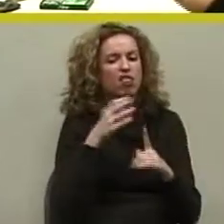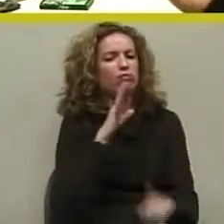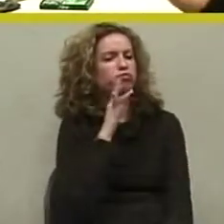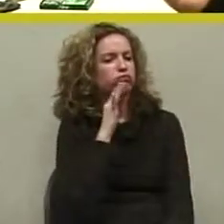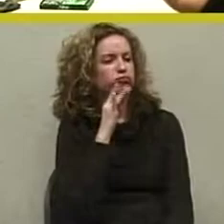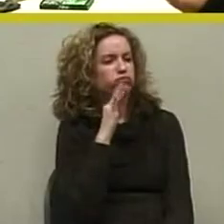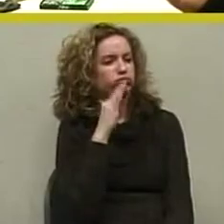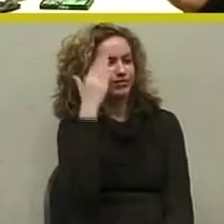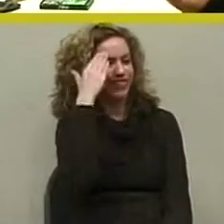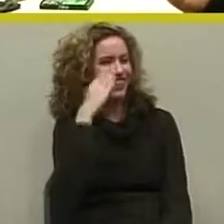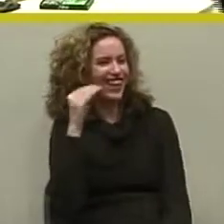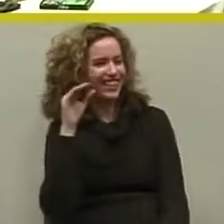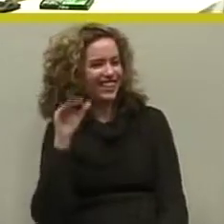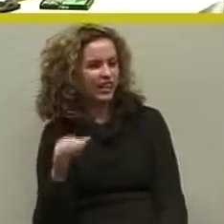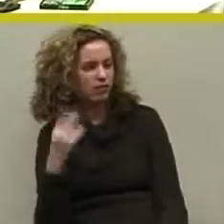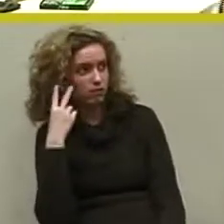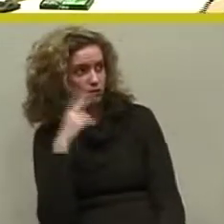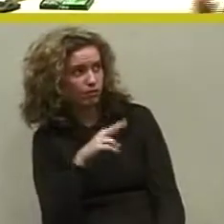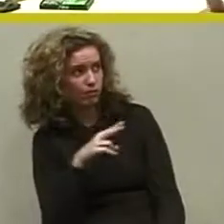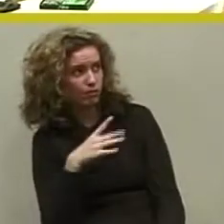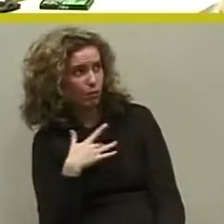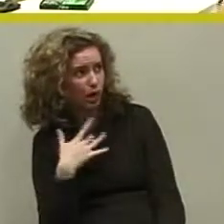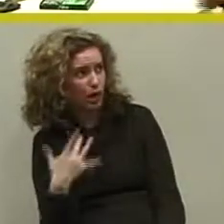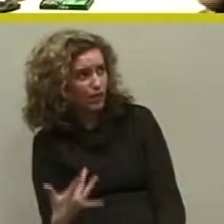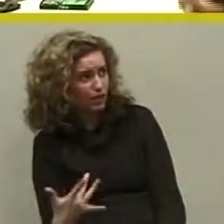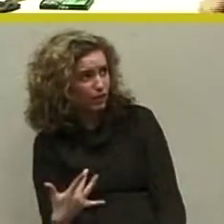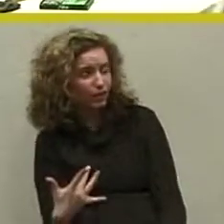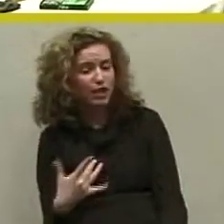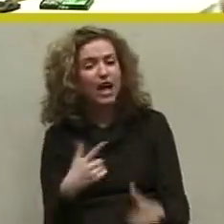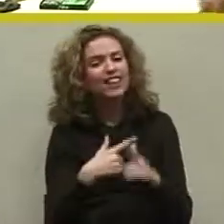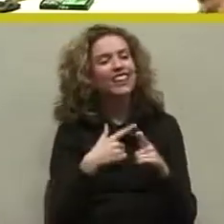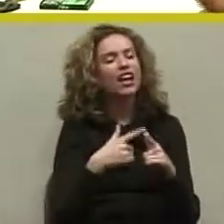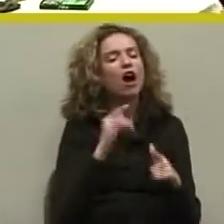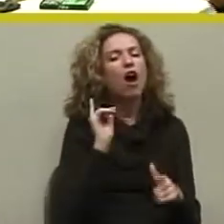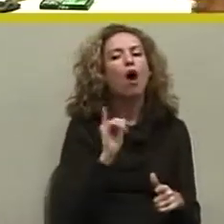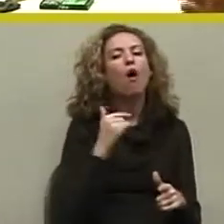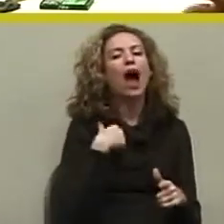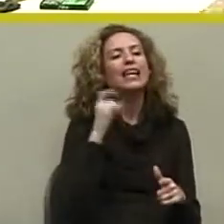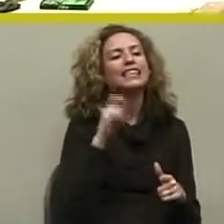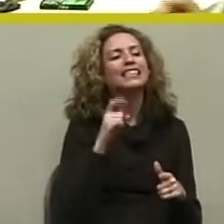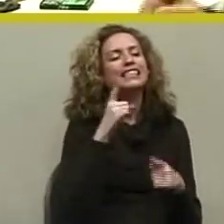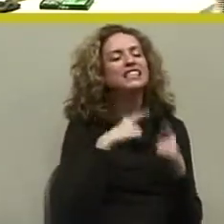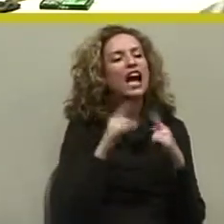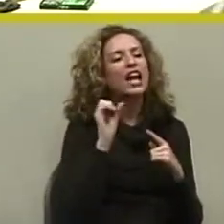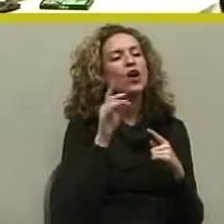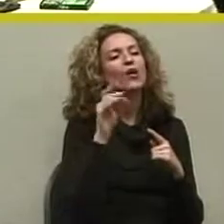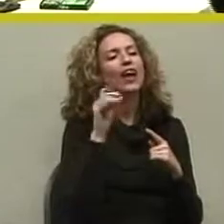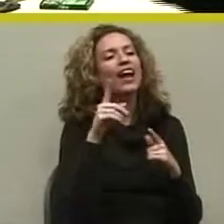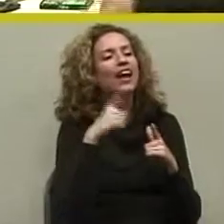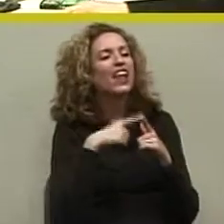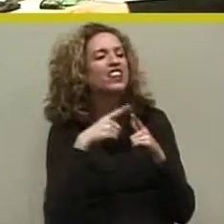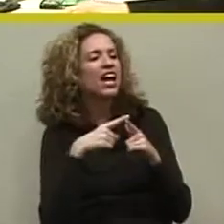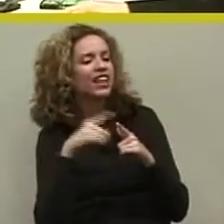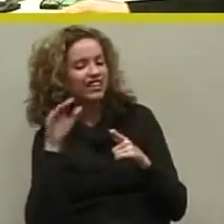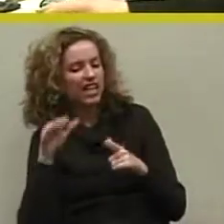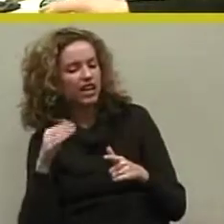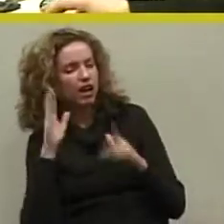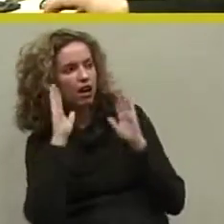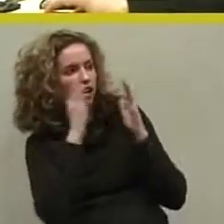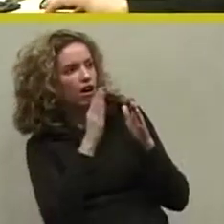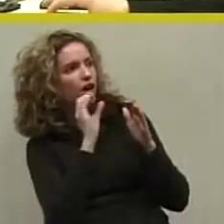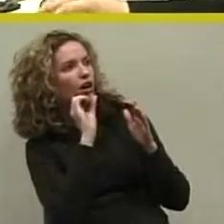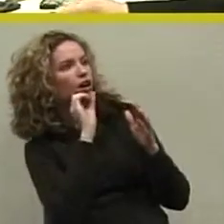like, what? And then they go, oh, I need to sign, and then they start signing, and then the kids start to pay attention.